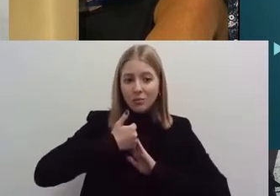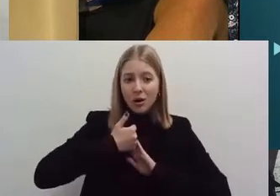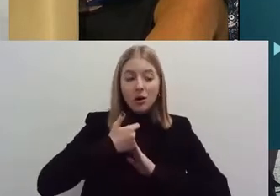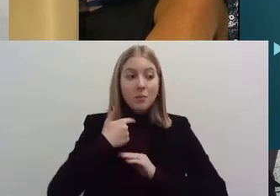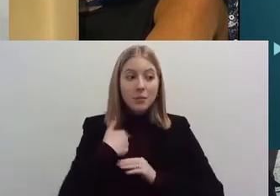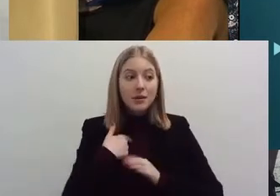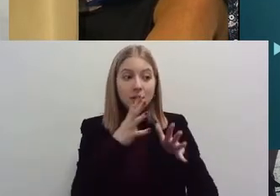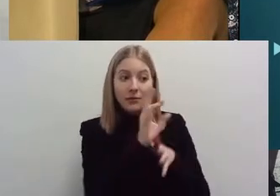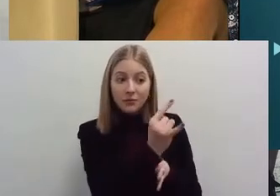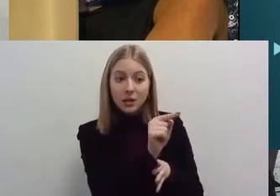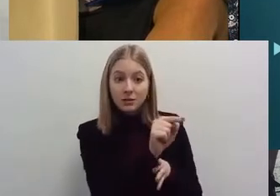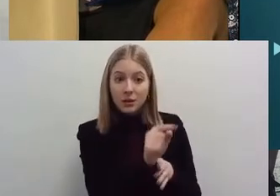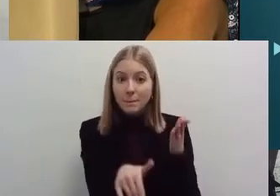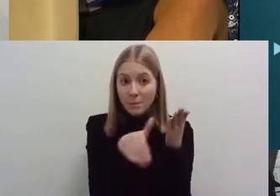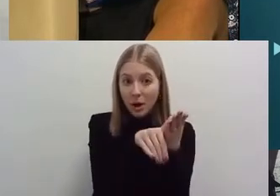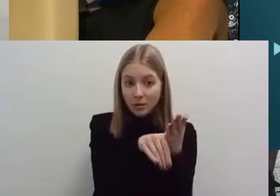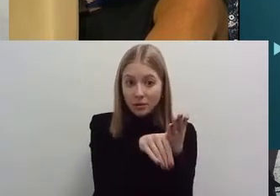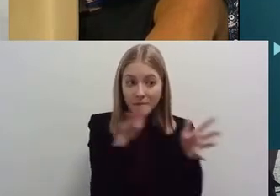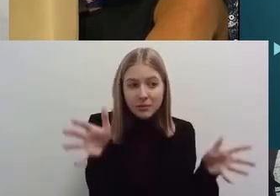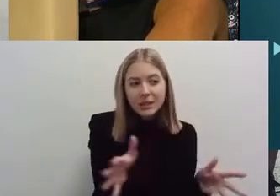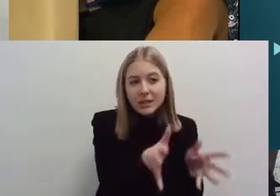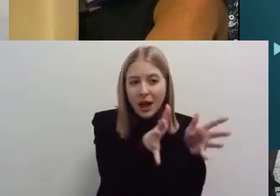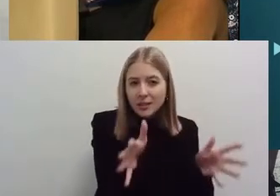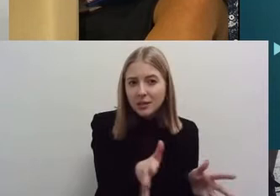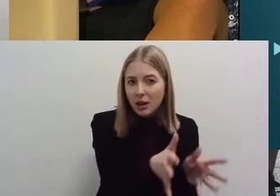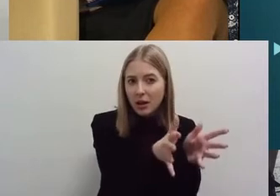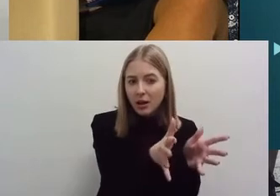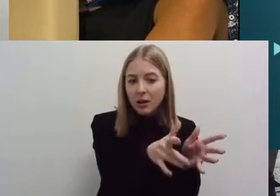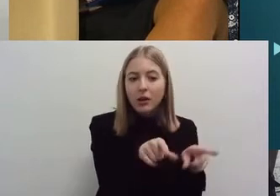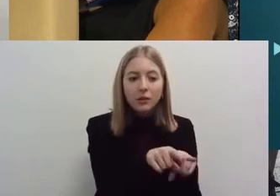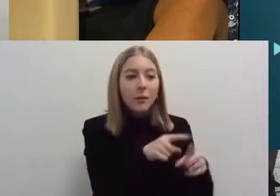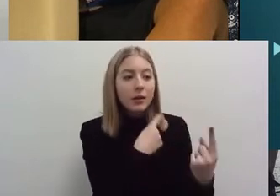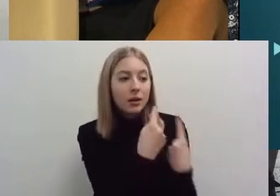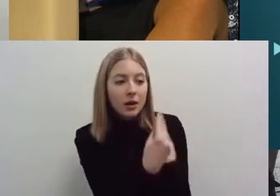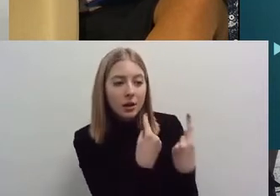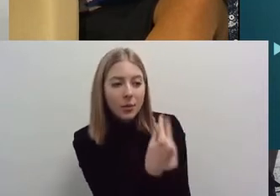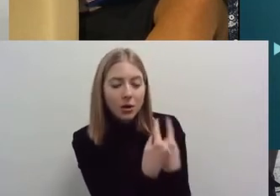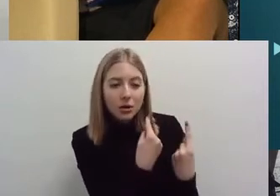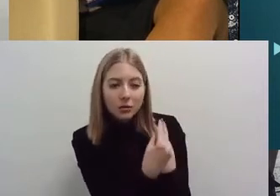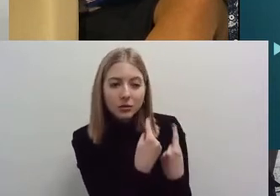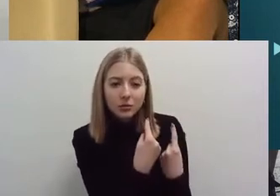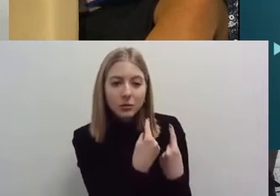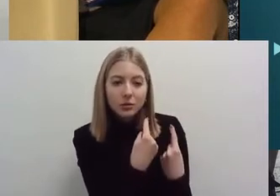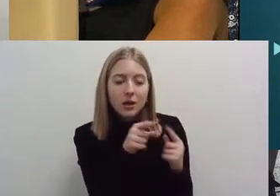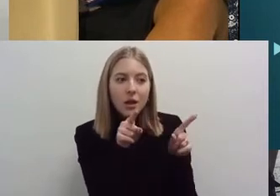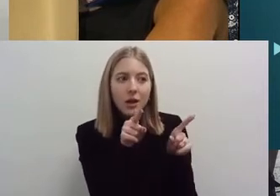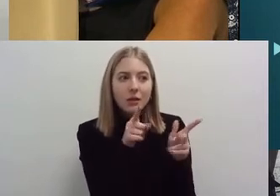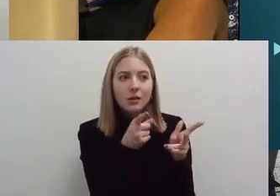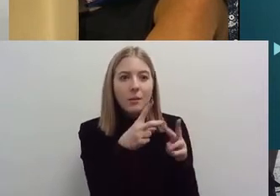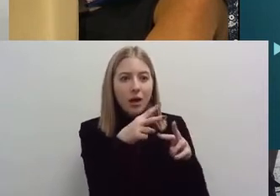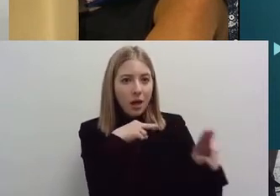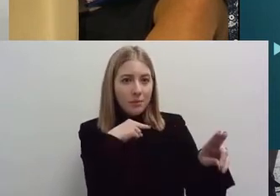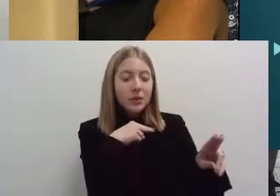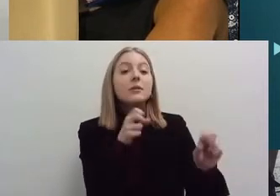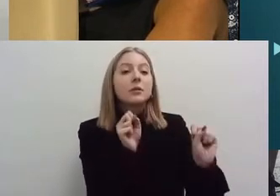and Latvia, we are working with the Russian-speaking families and Latvian-speaking families. That's why our